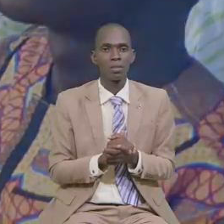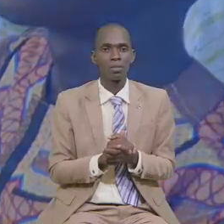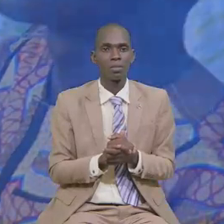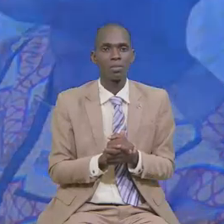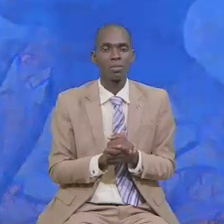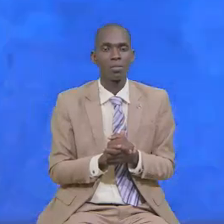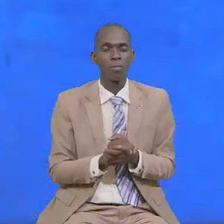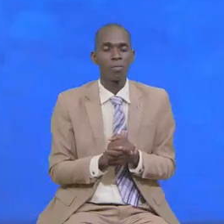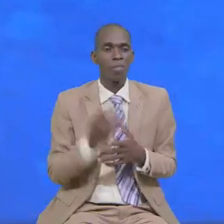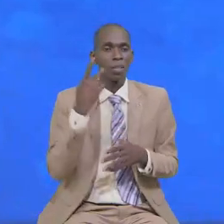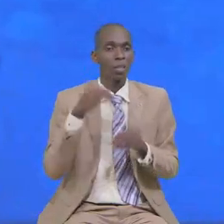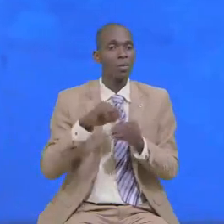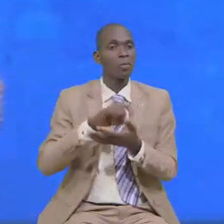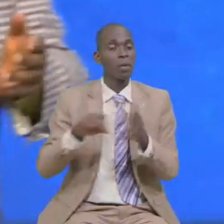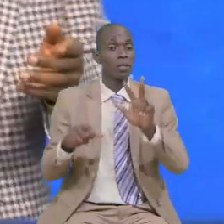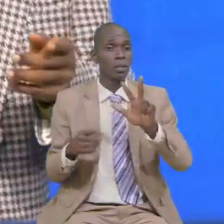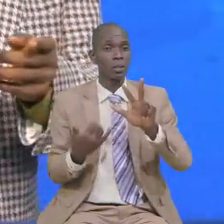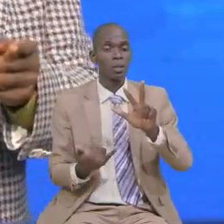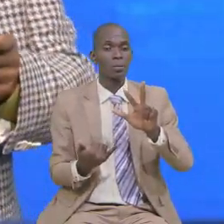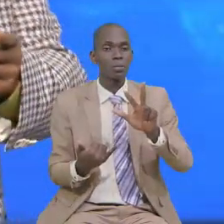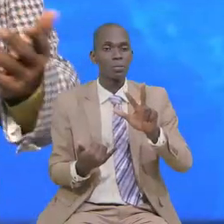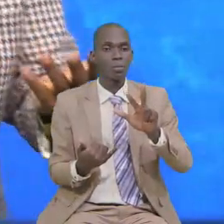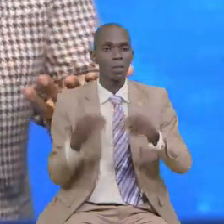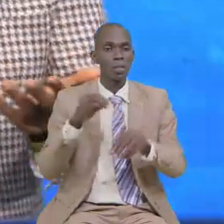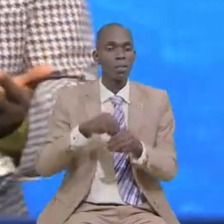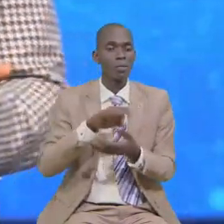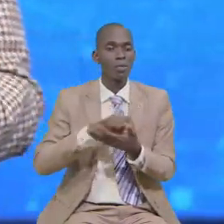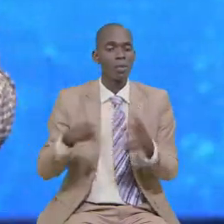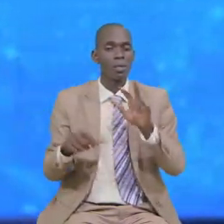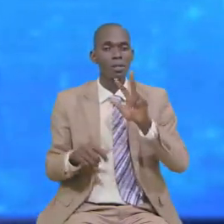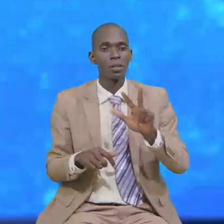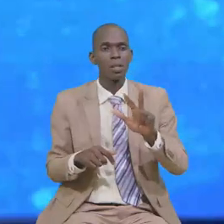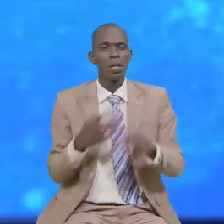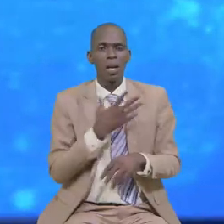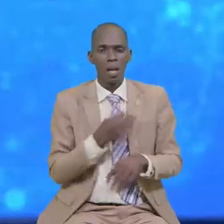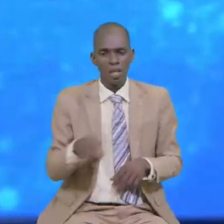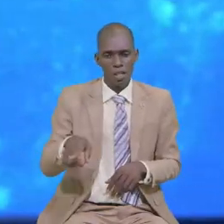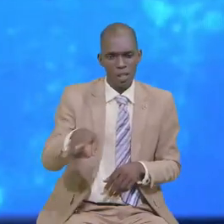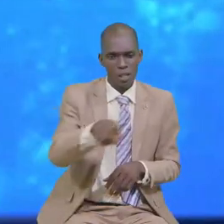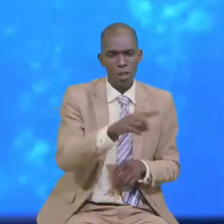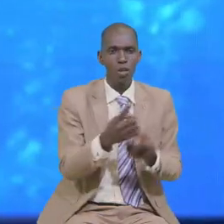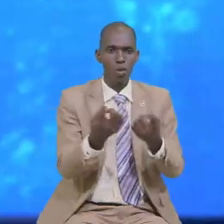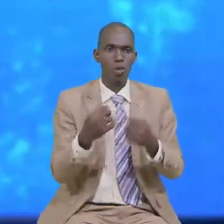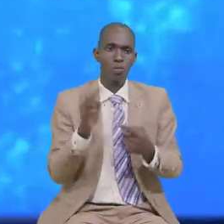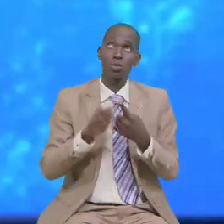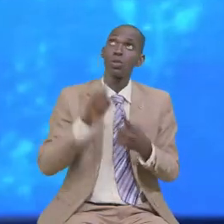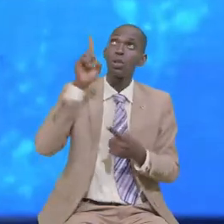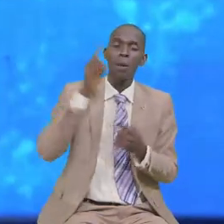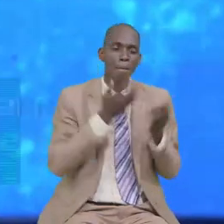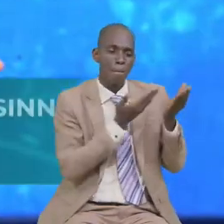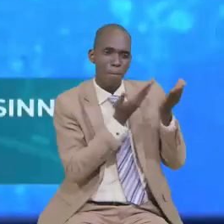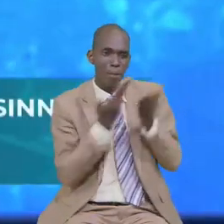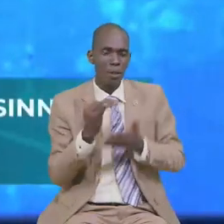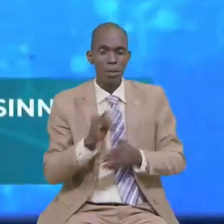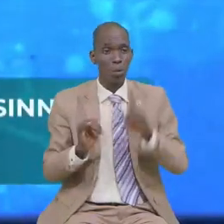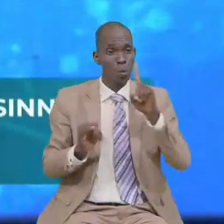Look at verse 3 there. In verse 3, and they come unto him, bringing one sick